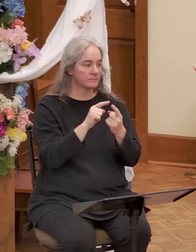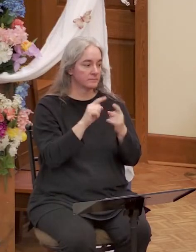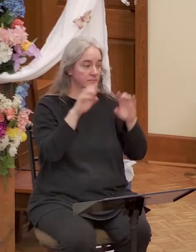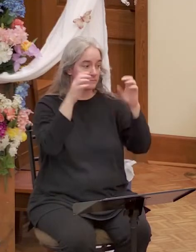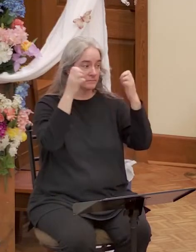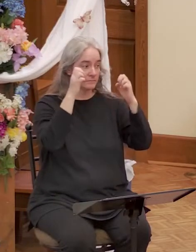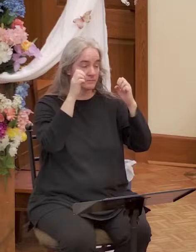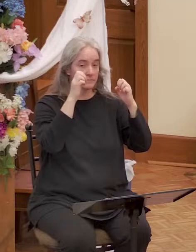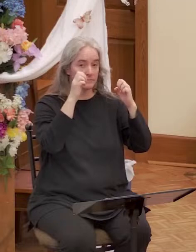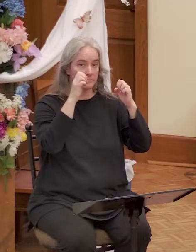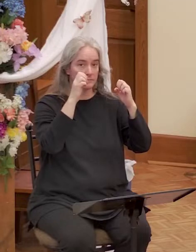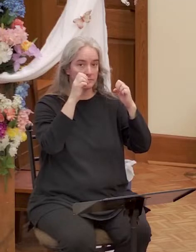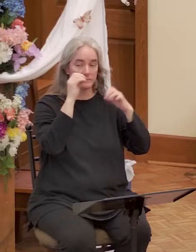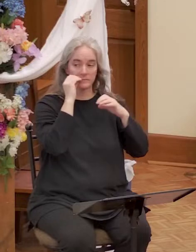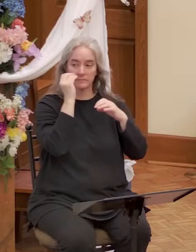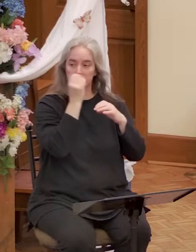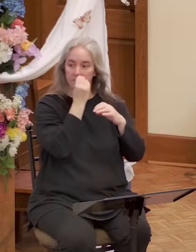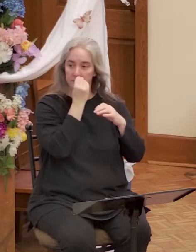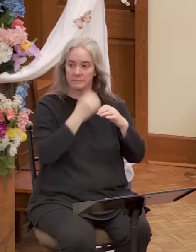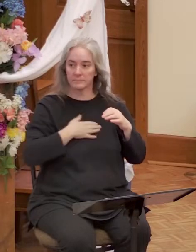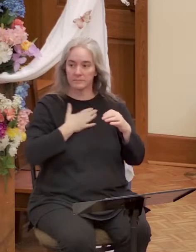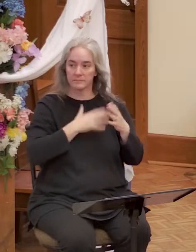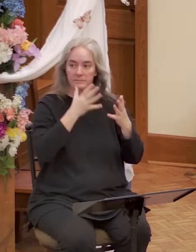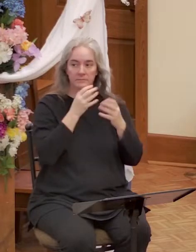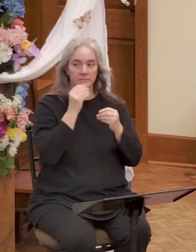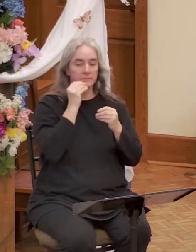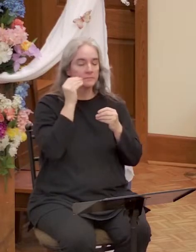with you from the sanctuary.